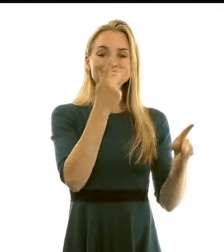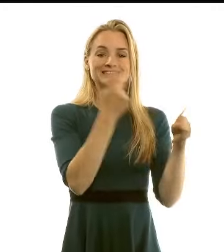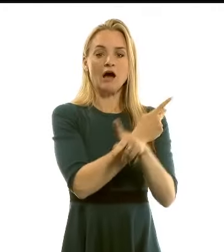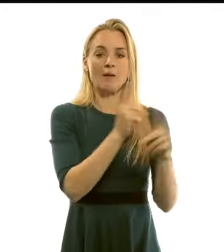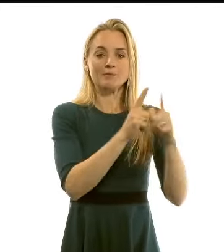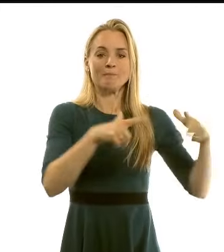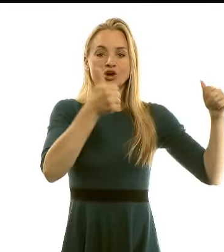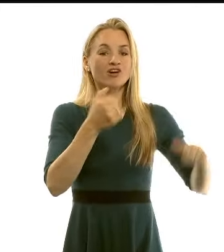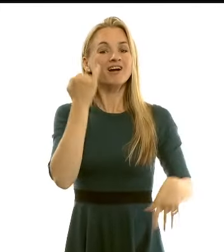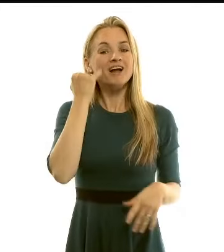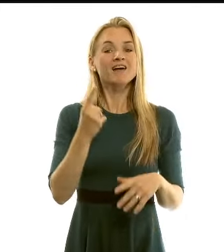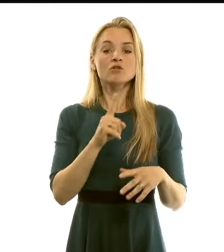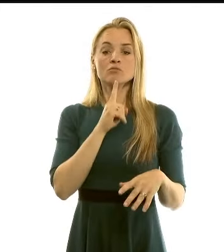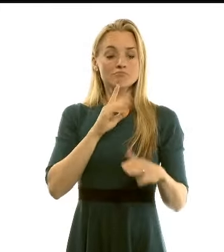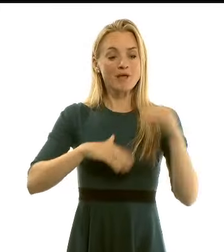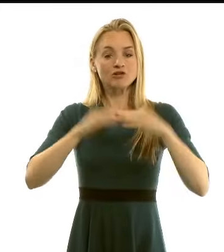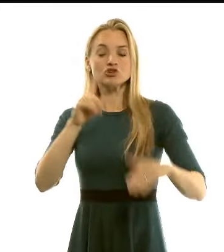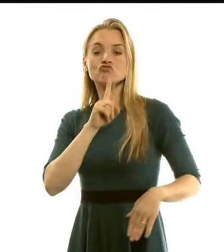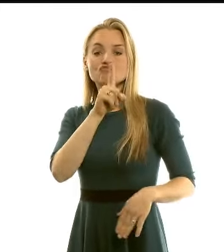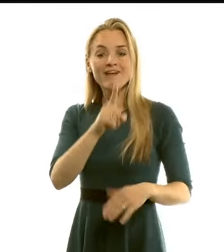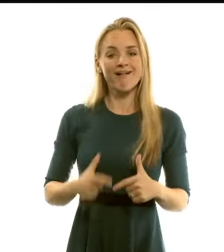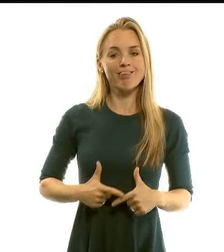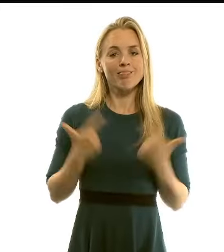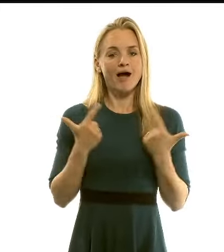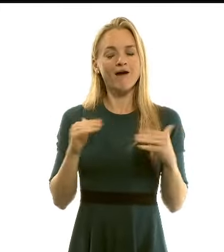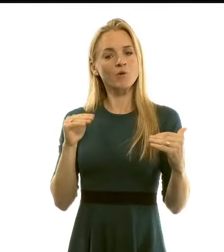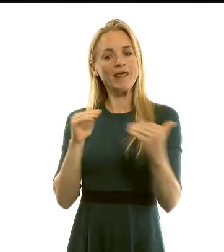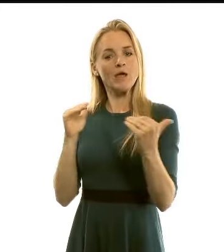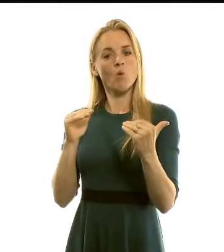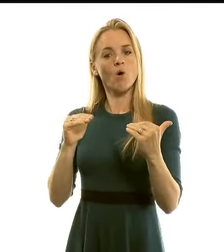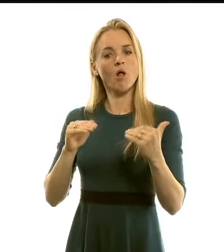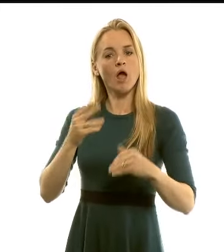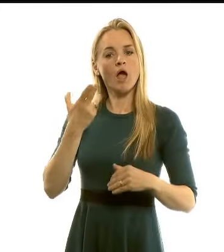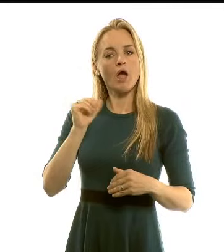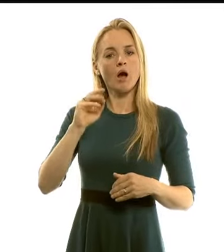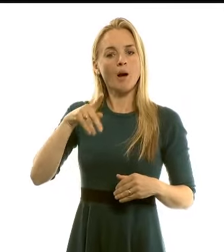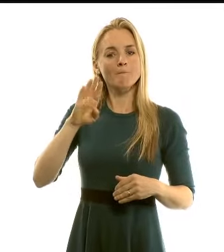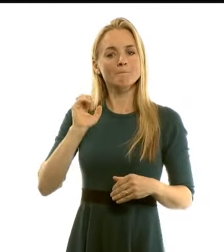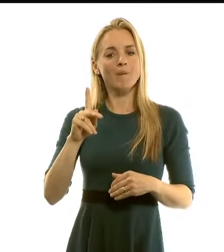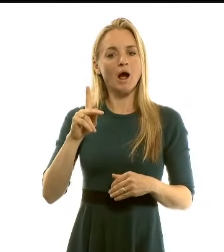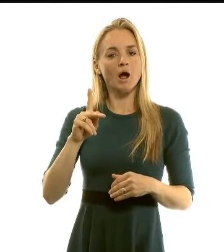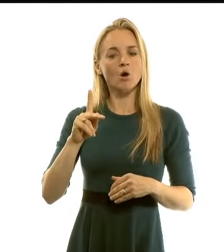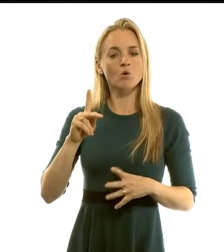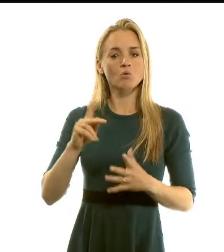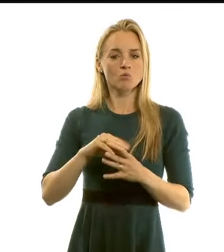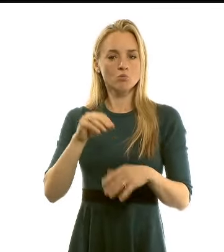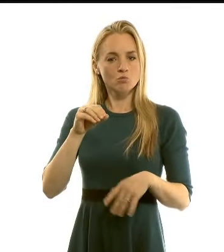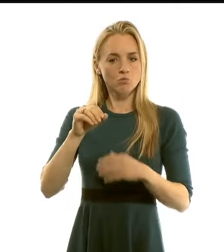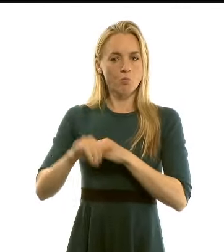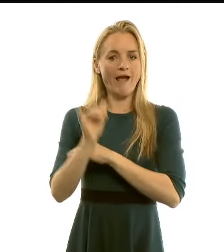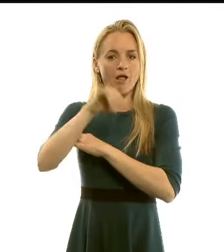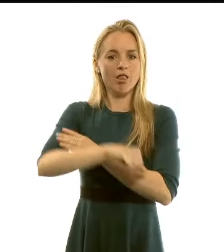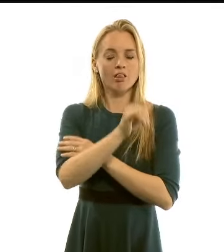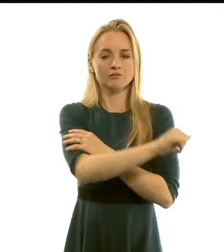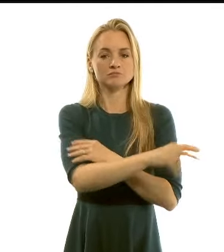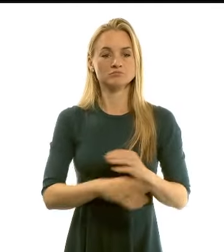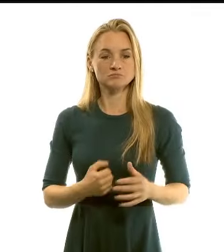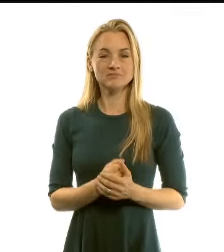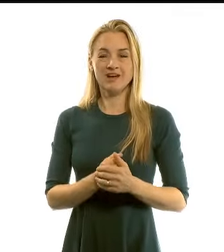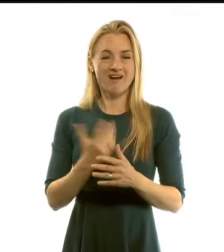they would be the length of a humpback whale. Each would also contain millions of LEGO bricks. Now, just to give you a sense of the